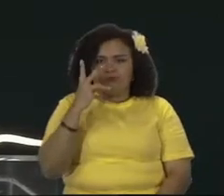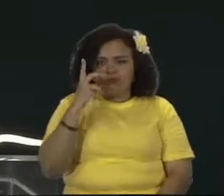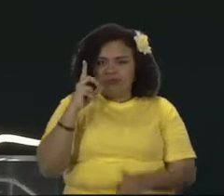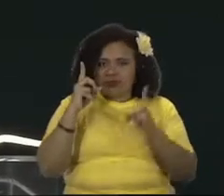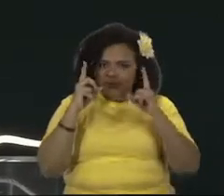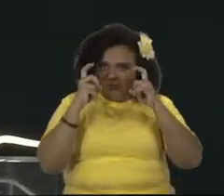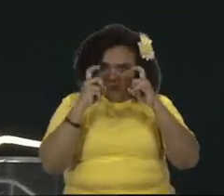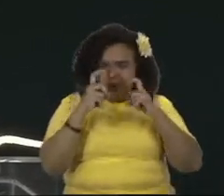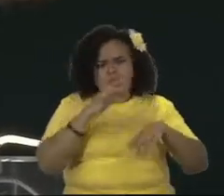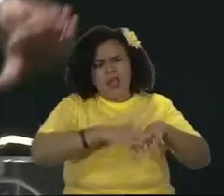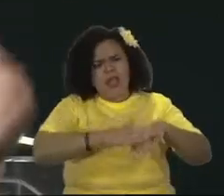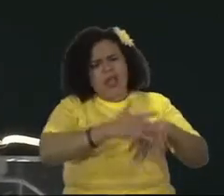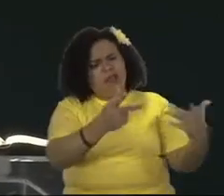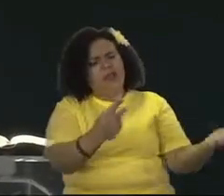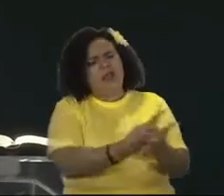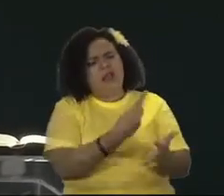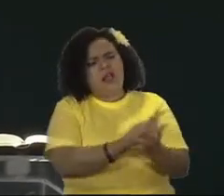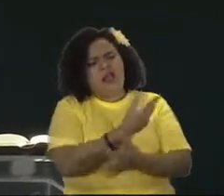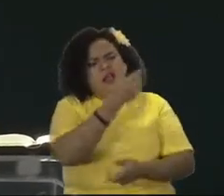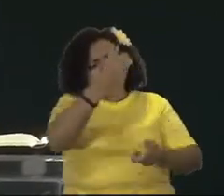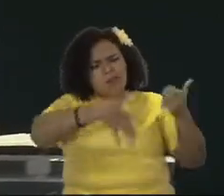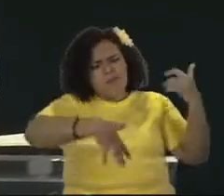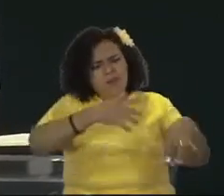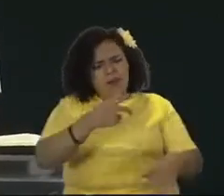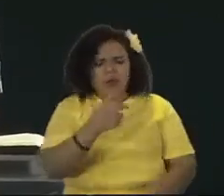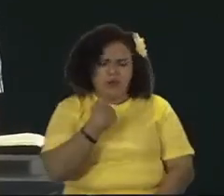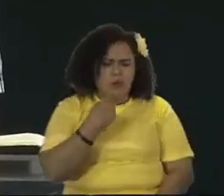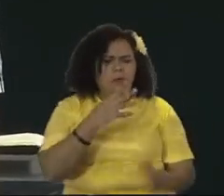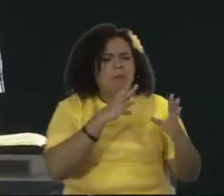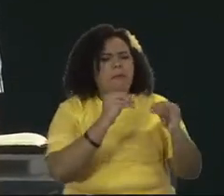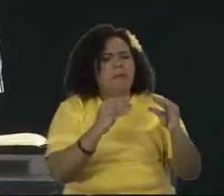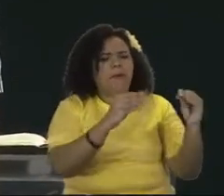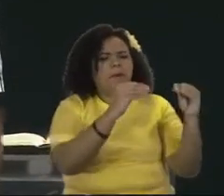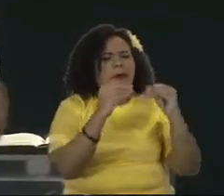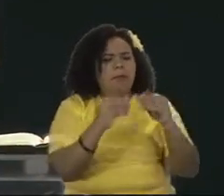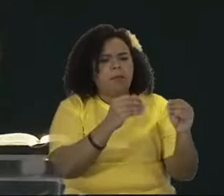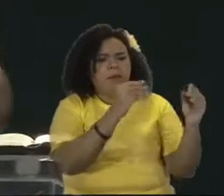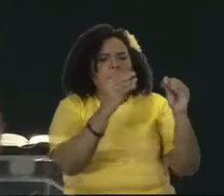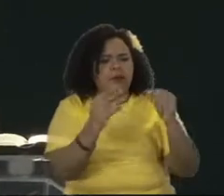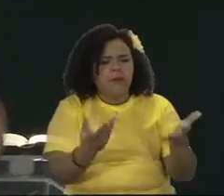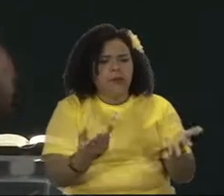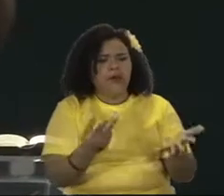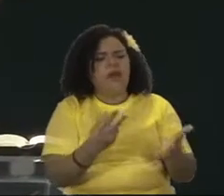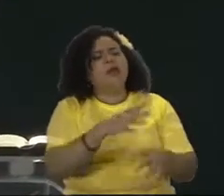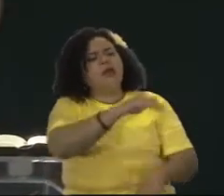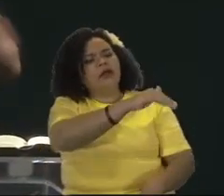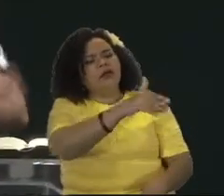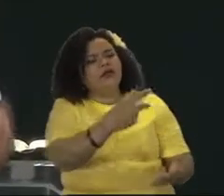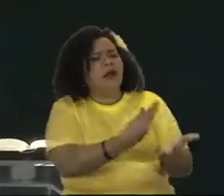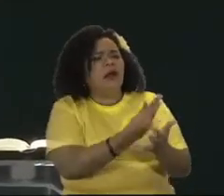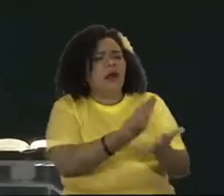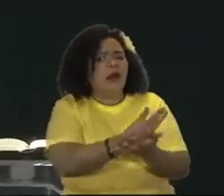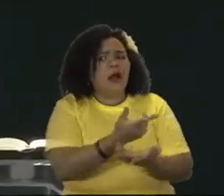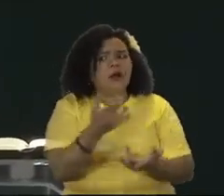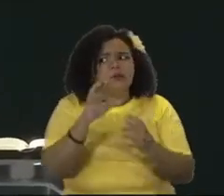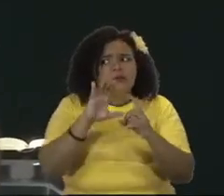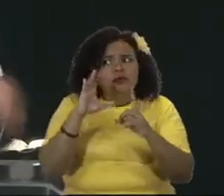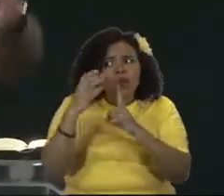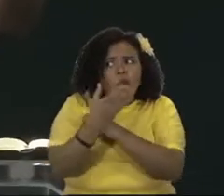image. But when people start to talk in the cult, in the loud voice, I call them. I tell